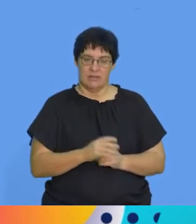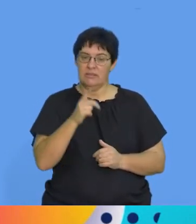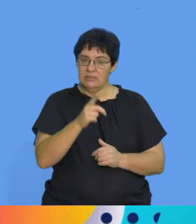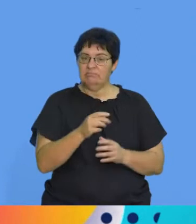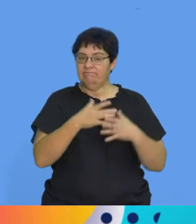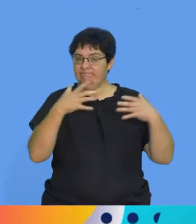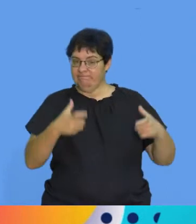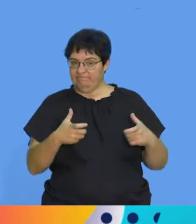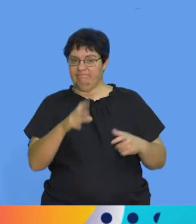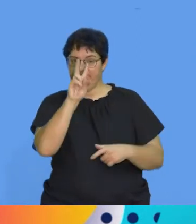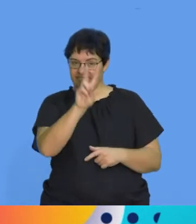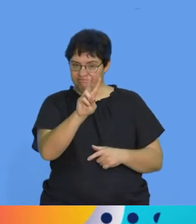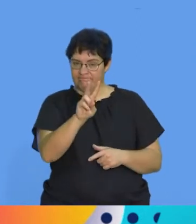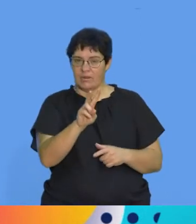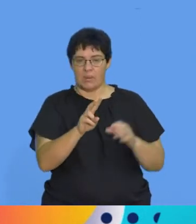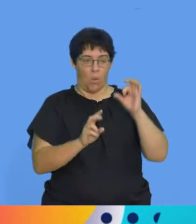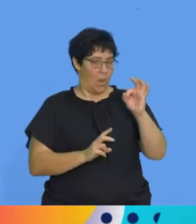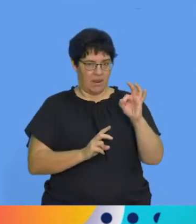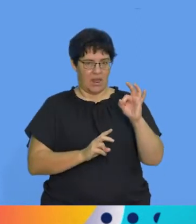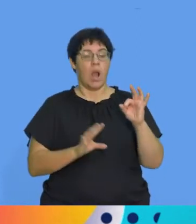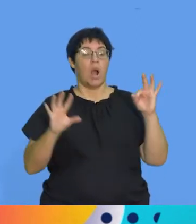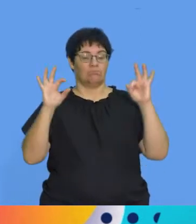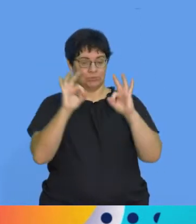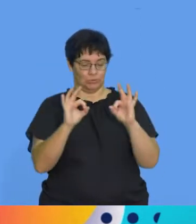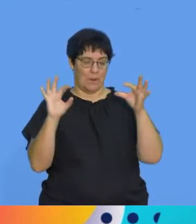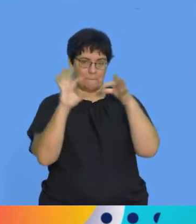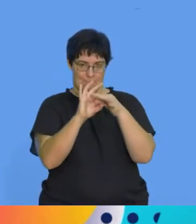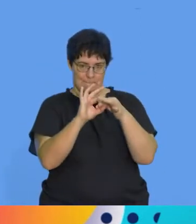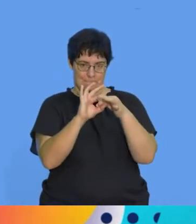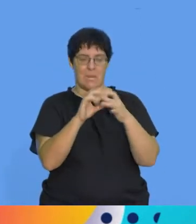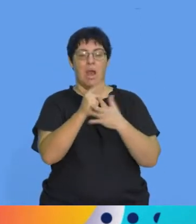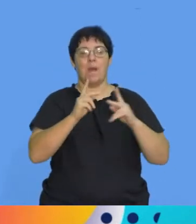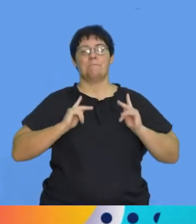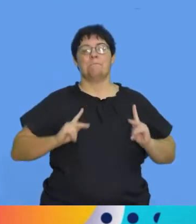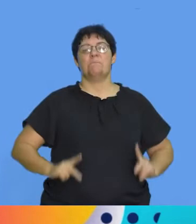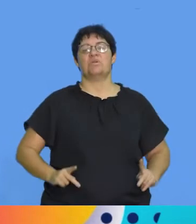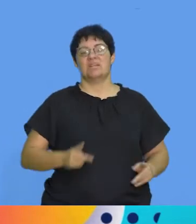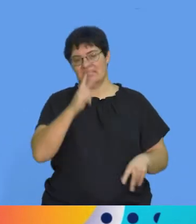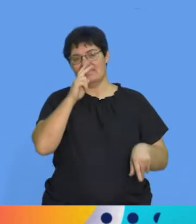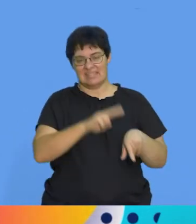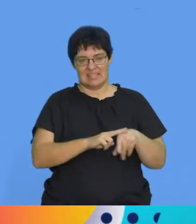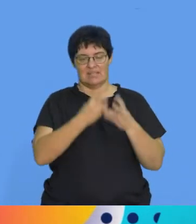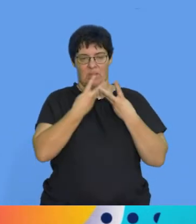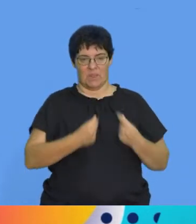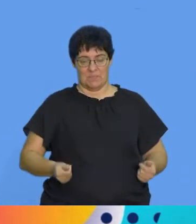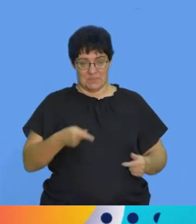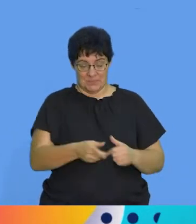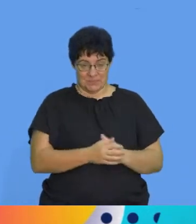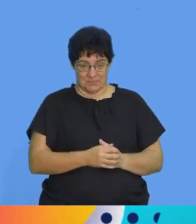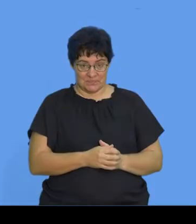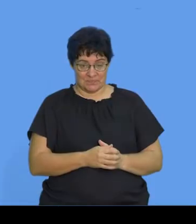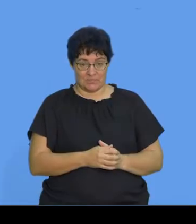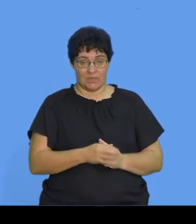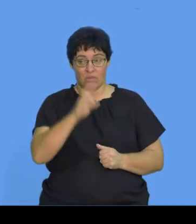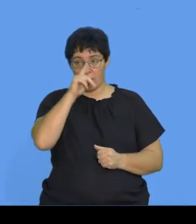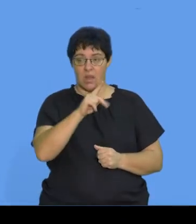bigger. They are 2. They're a bit of a bigger molecule, and our body is going to need to digest